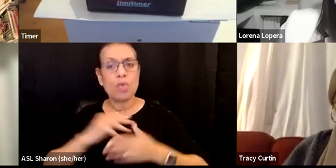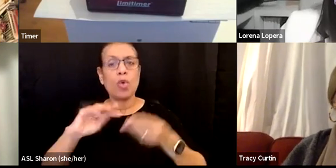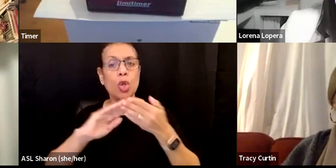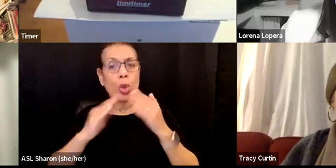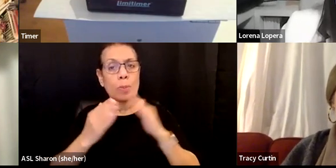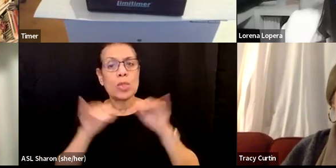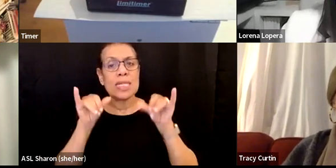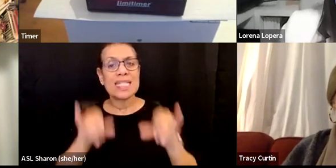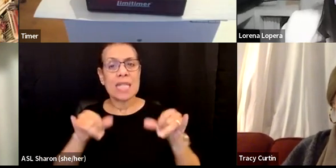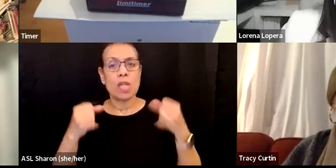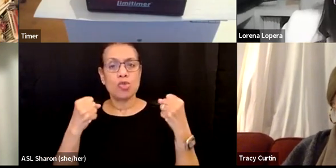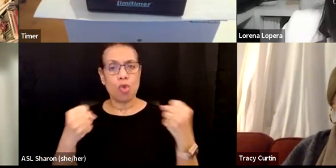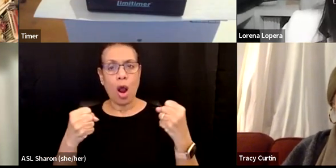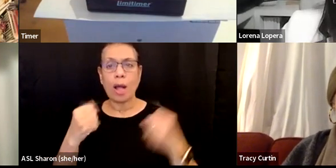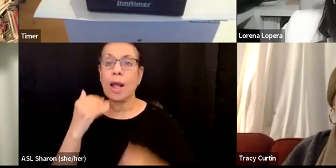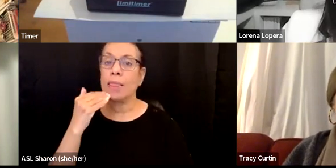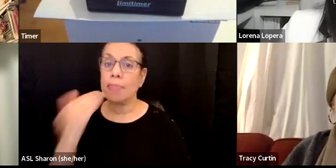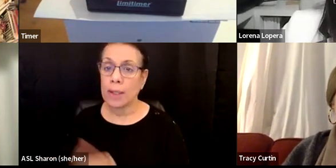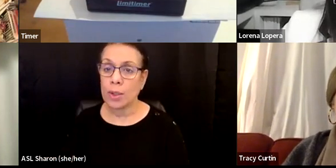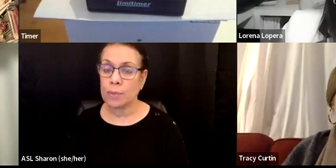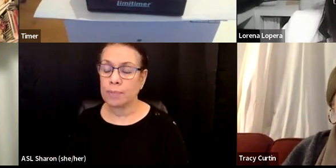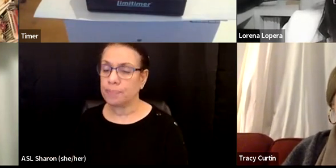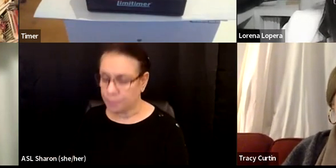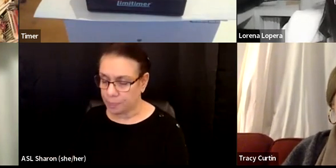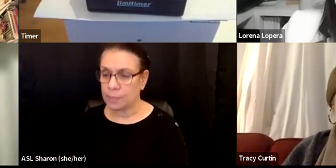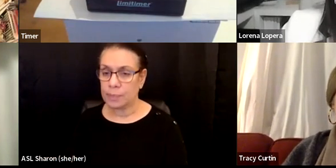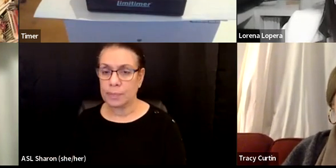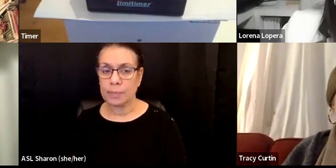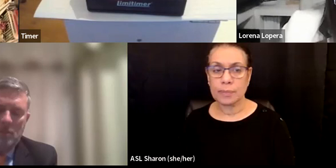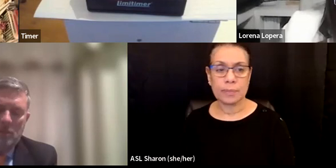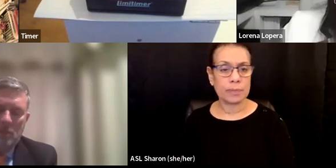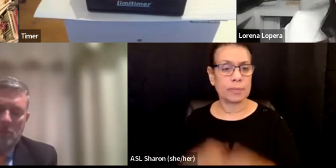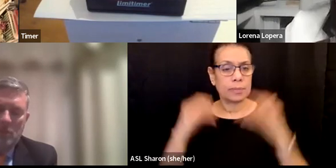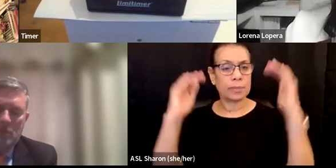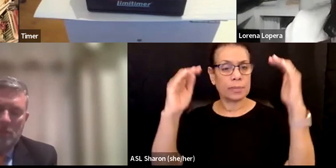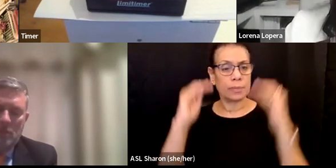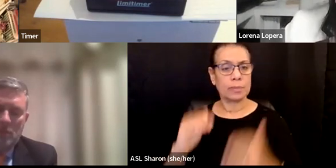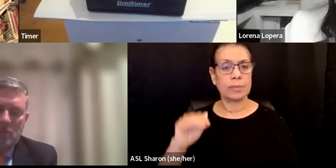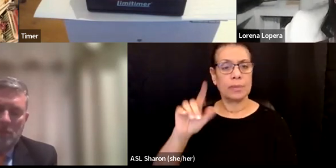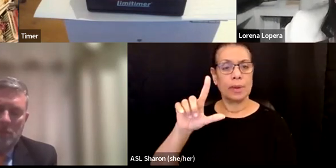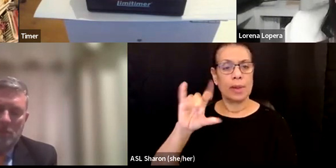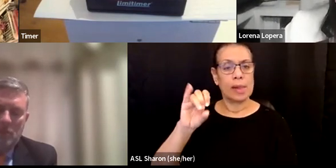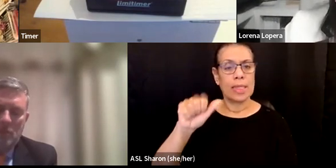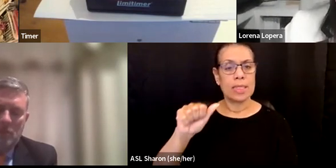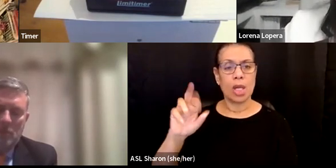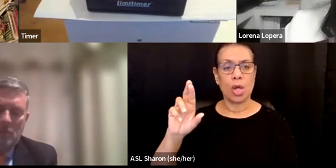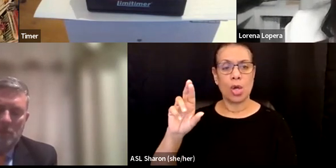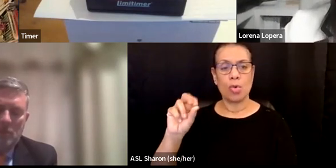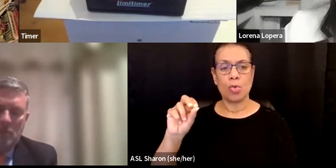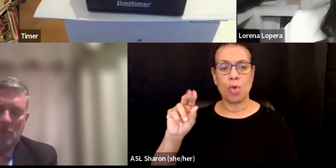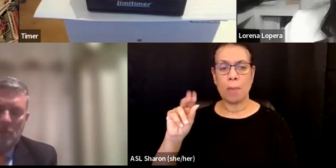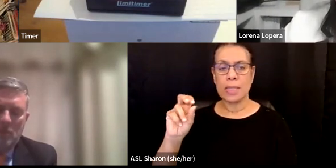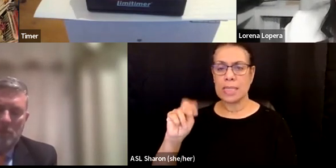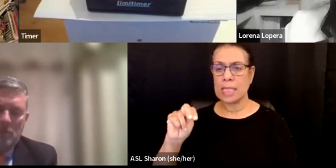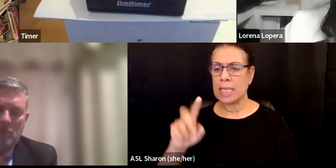strong thank you thank you i see that lisa robinson is signed in under alyssa robinson